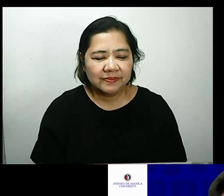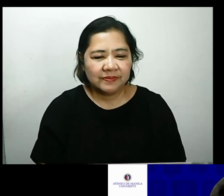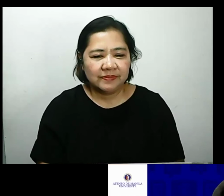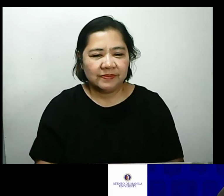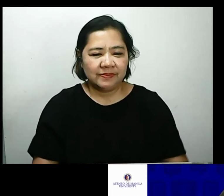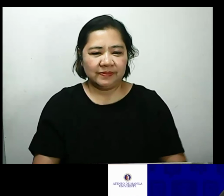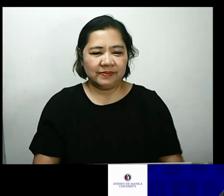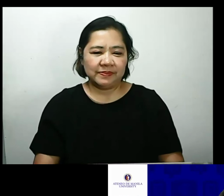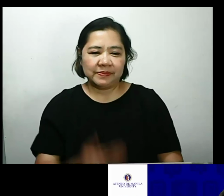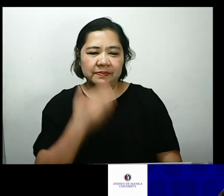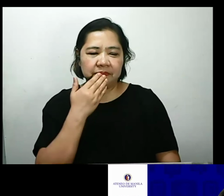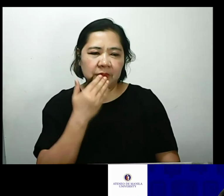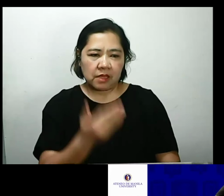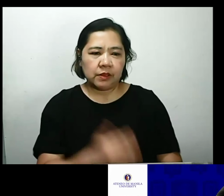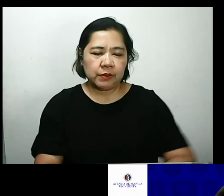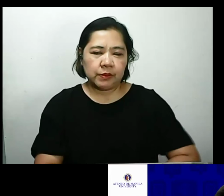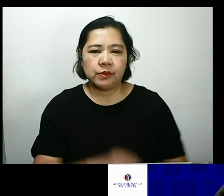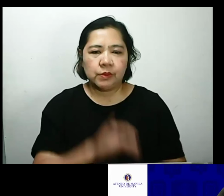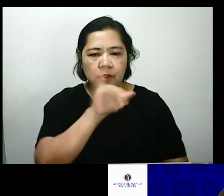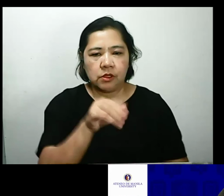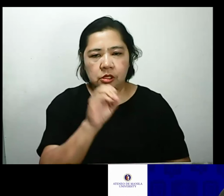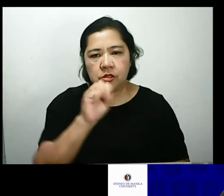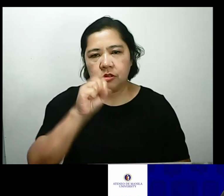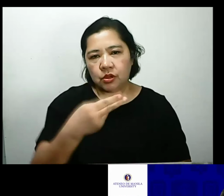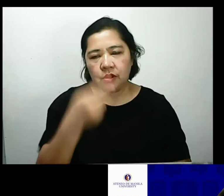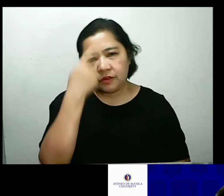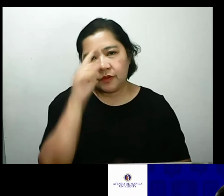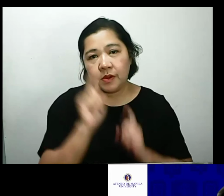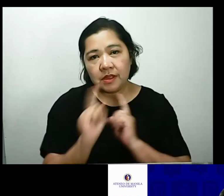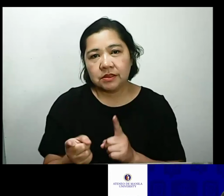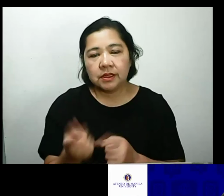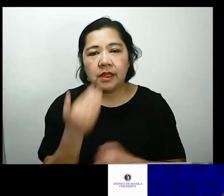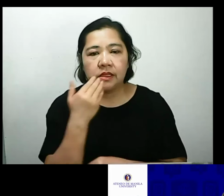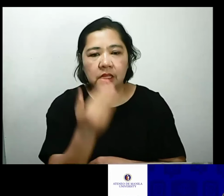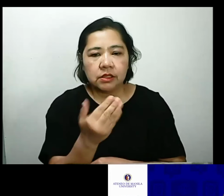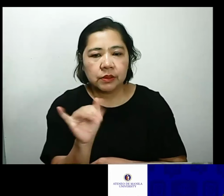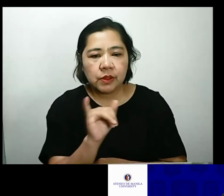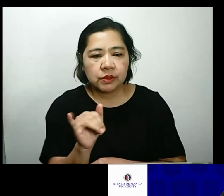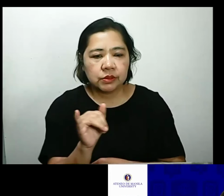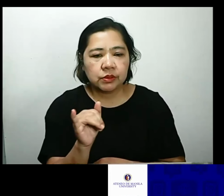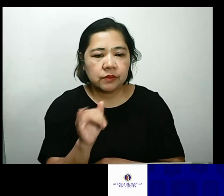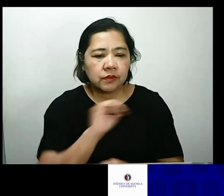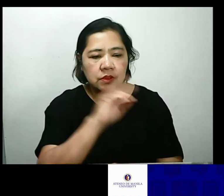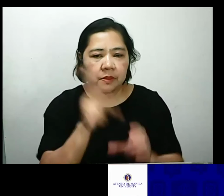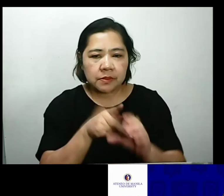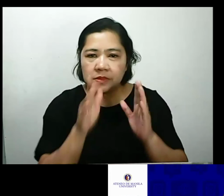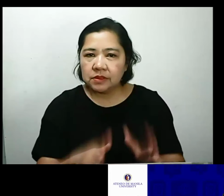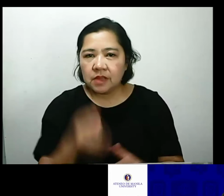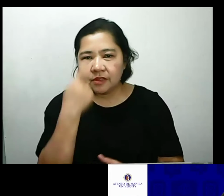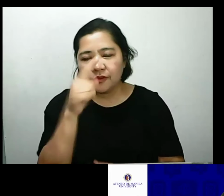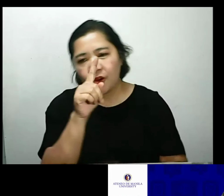Thank you very much, Josh, for your answers. And thank you as well to our participants for your questions. This was a